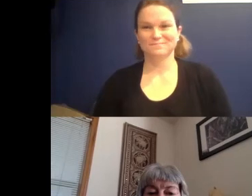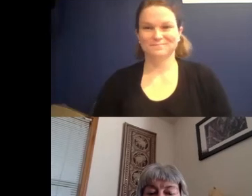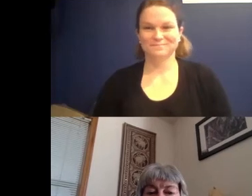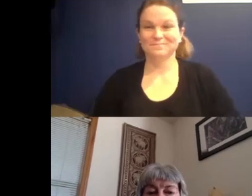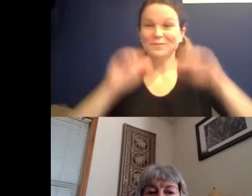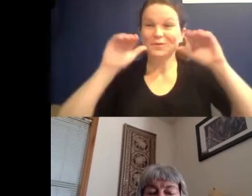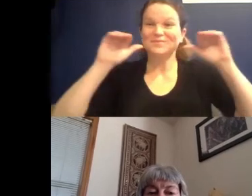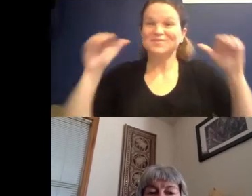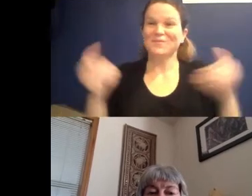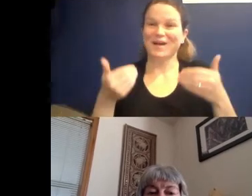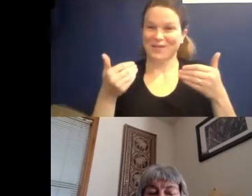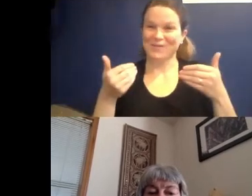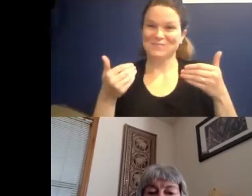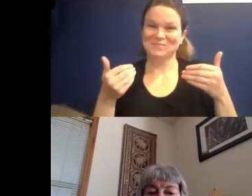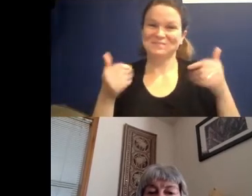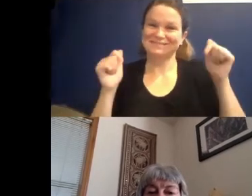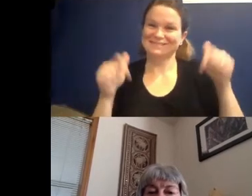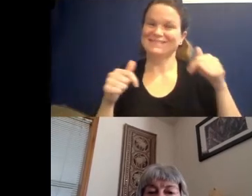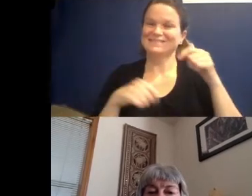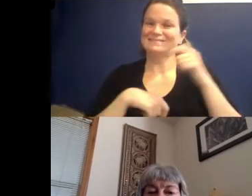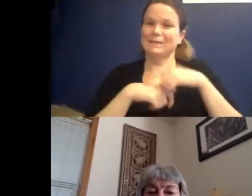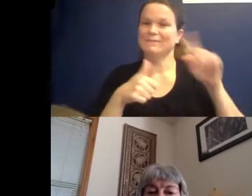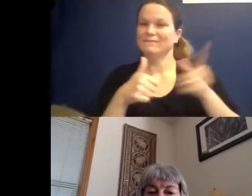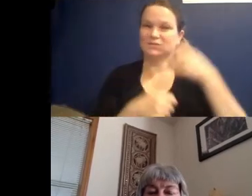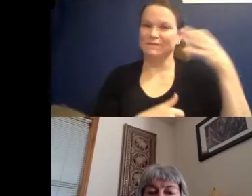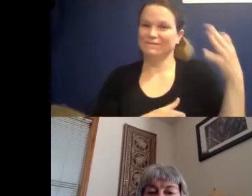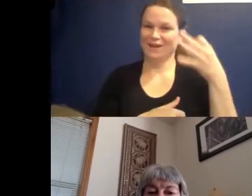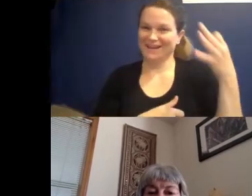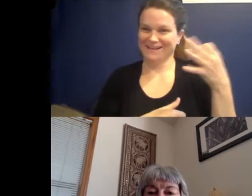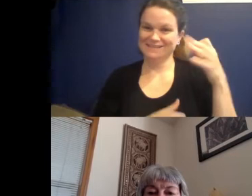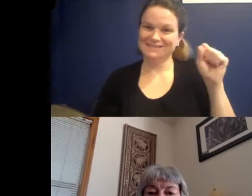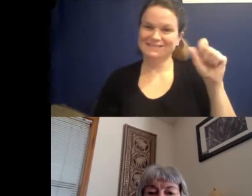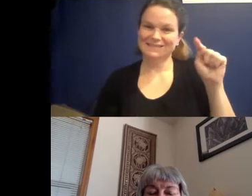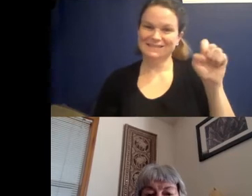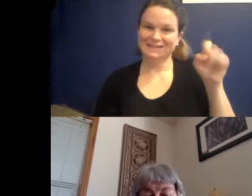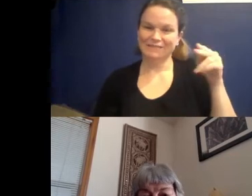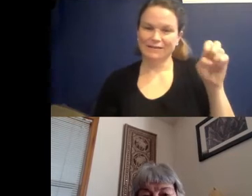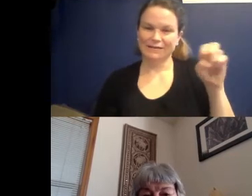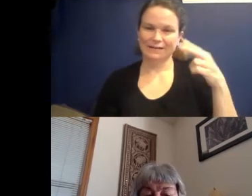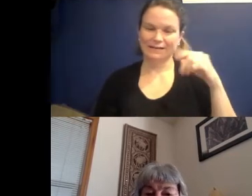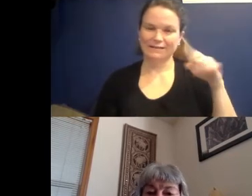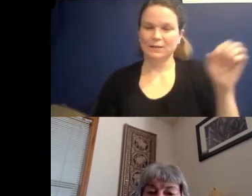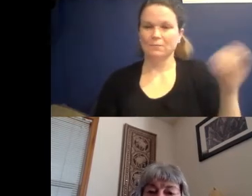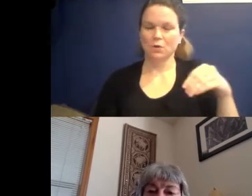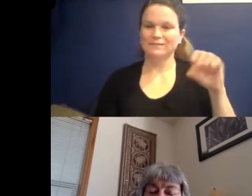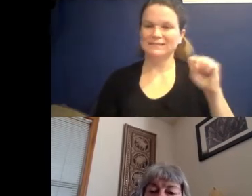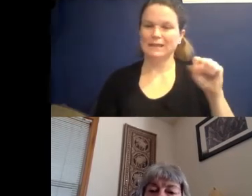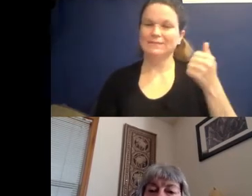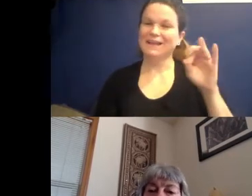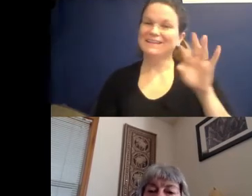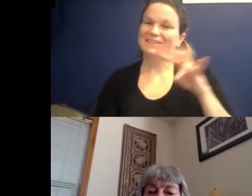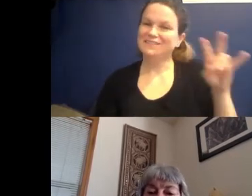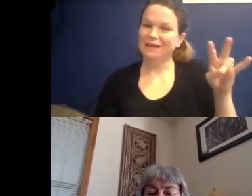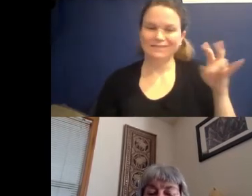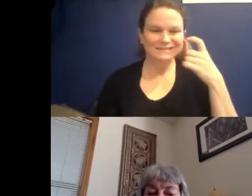Welcome to this edition of First Fridays. Stephanie Hazen moved to Salem in 1977, right